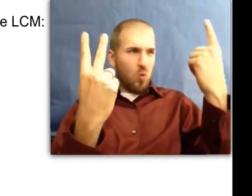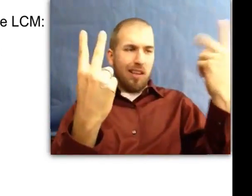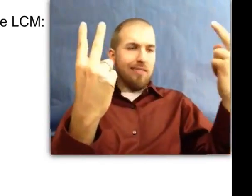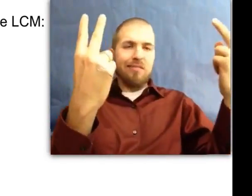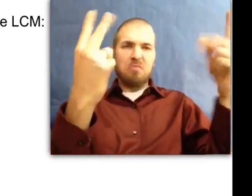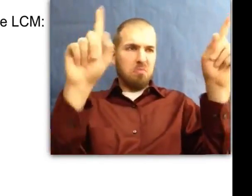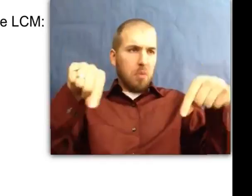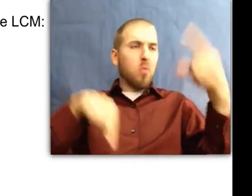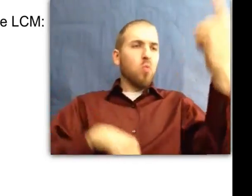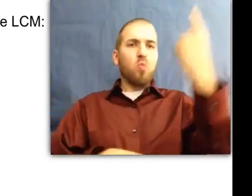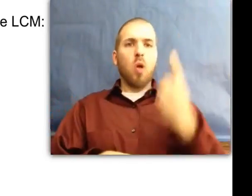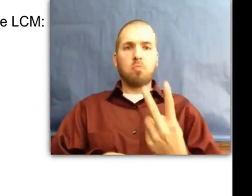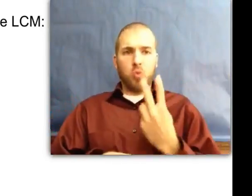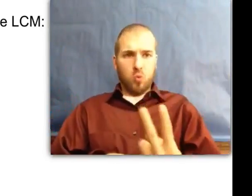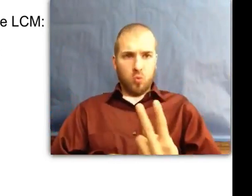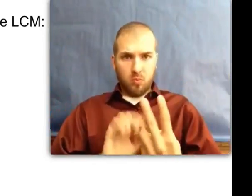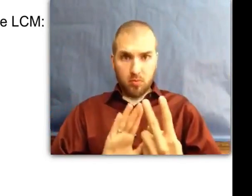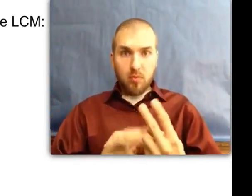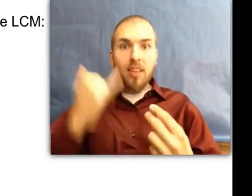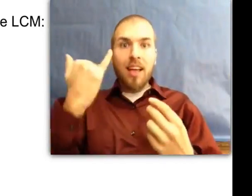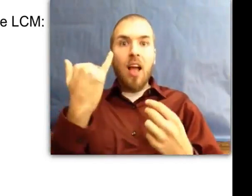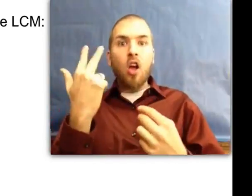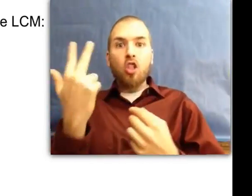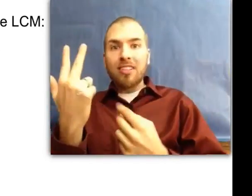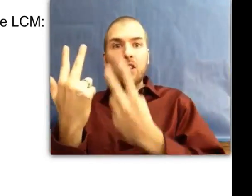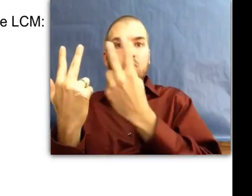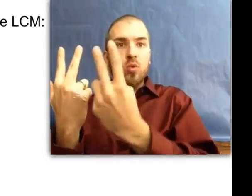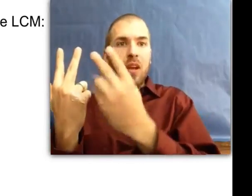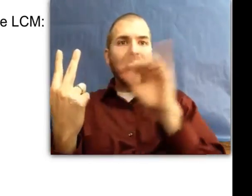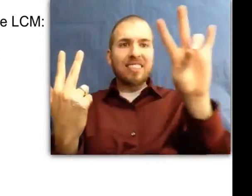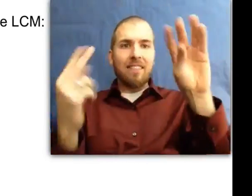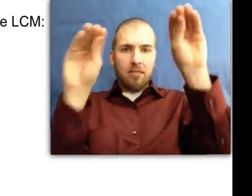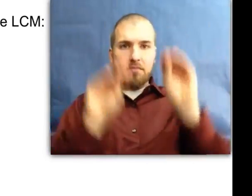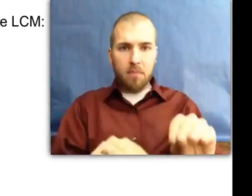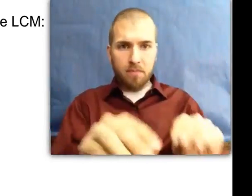2, the 2's cancel each other out.